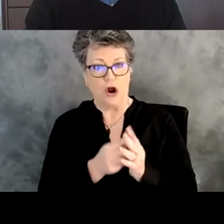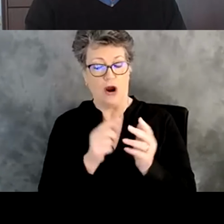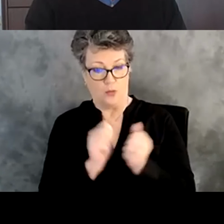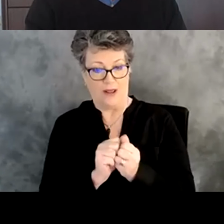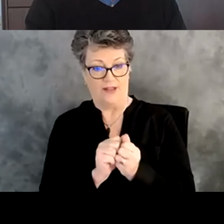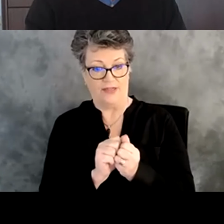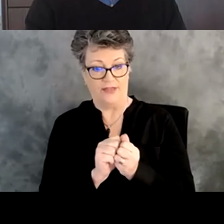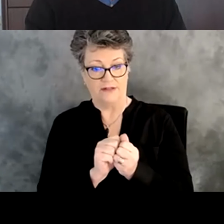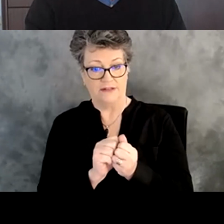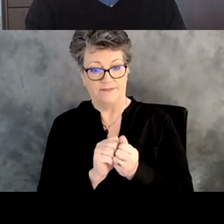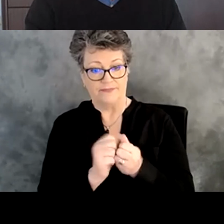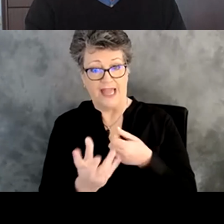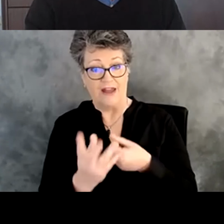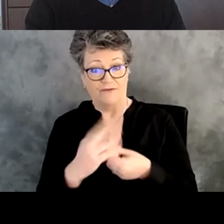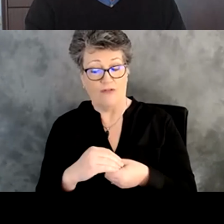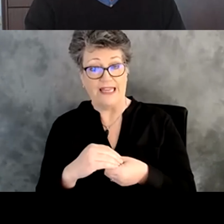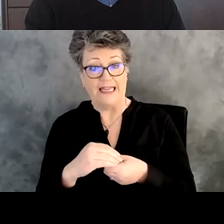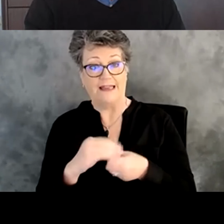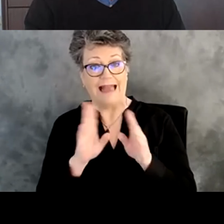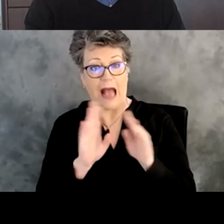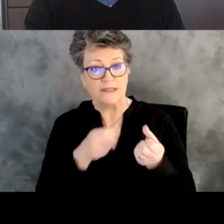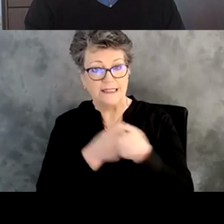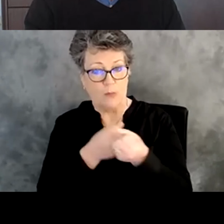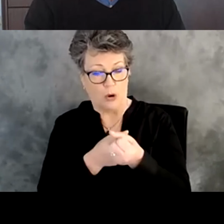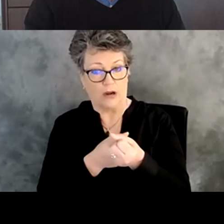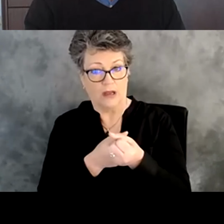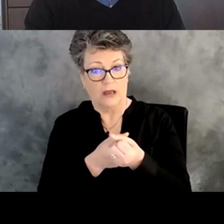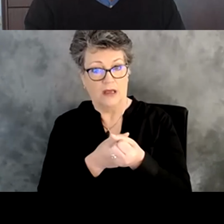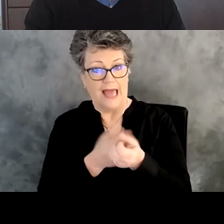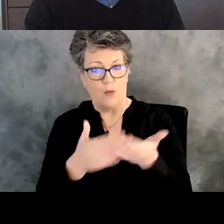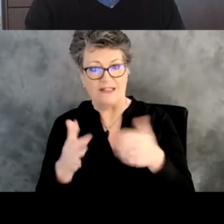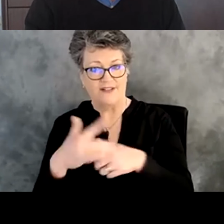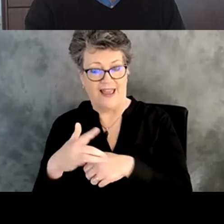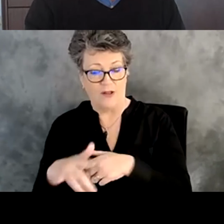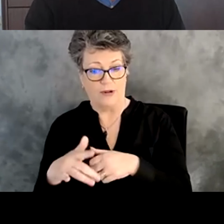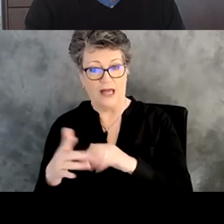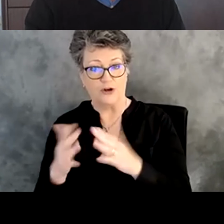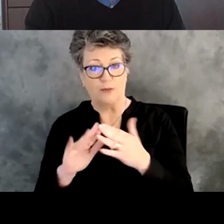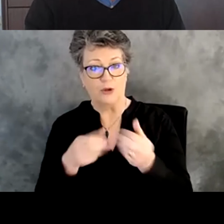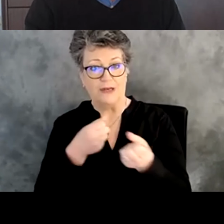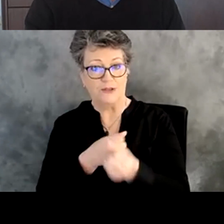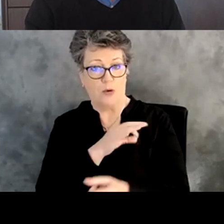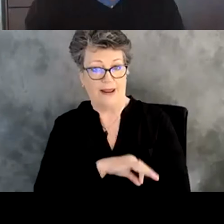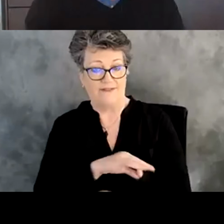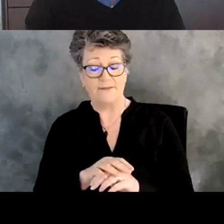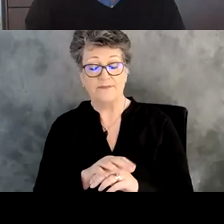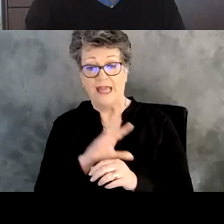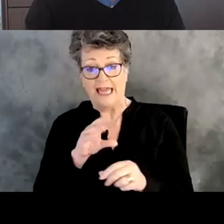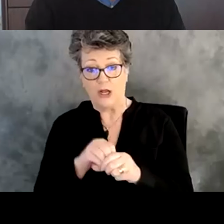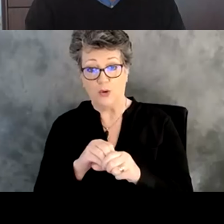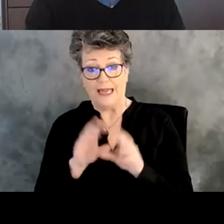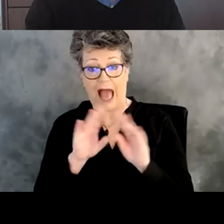engaging the broad array of housing supports available under the community supports benefit, including a housing